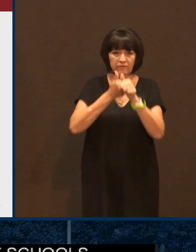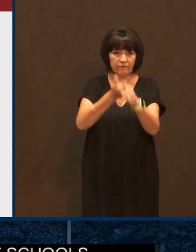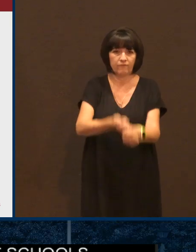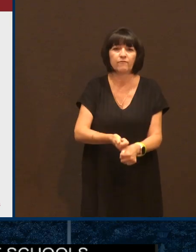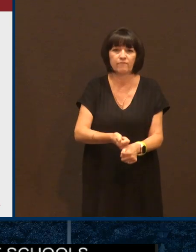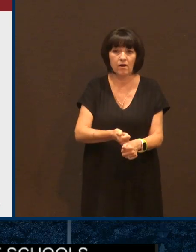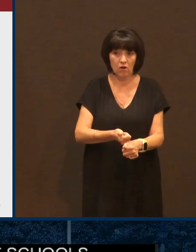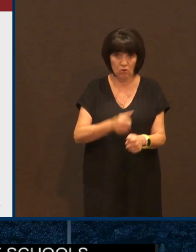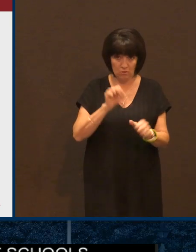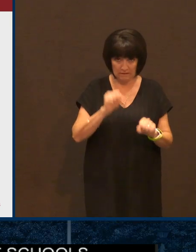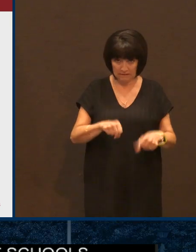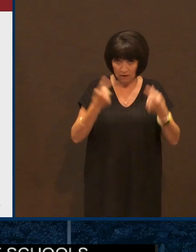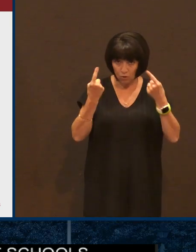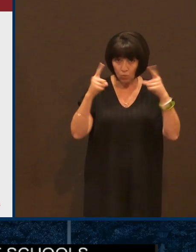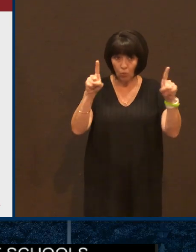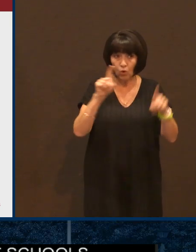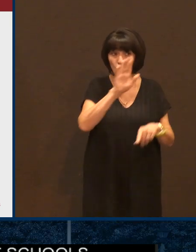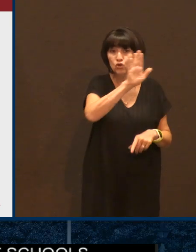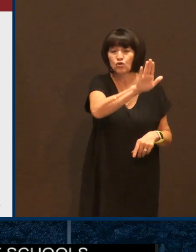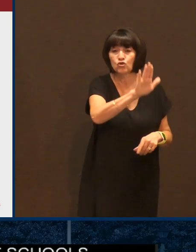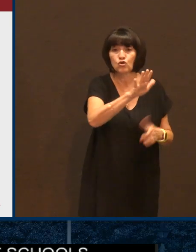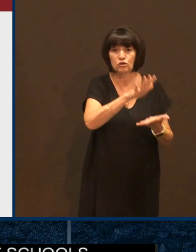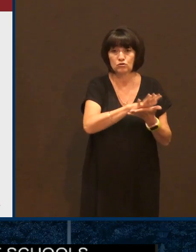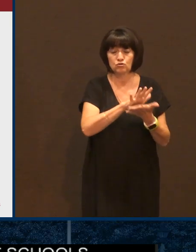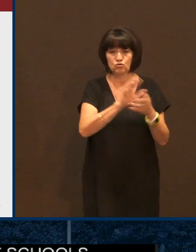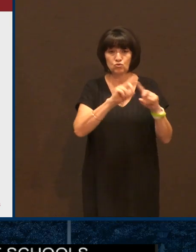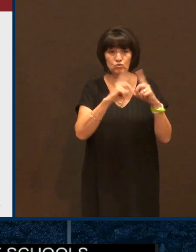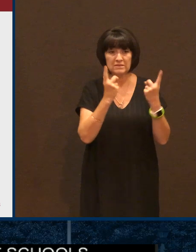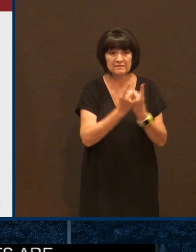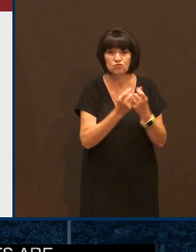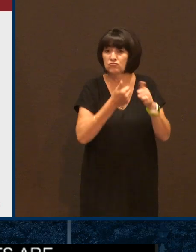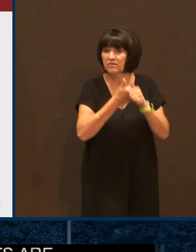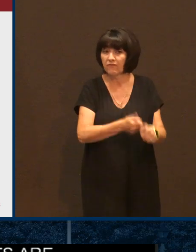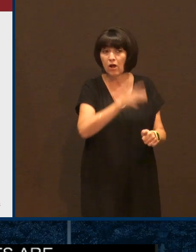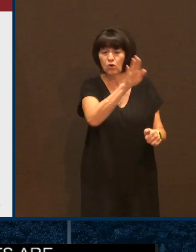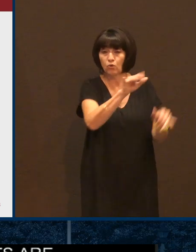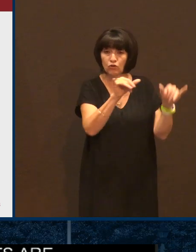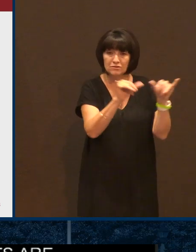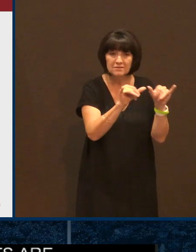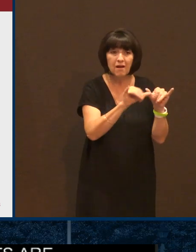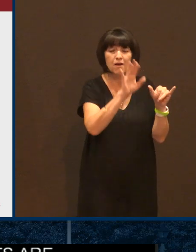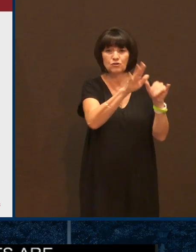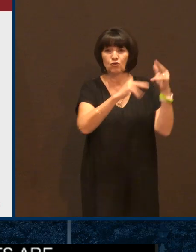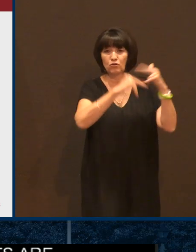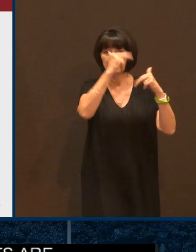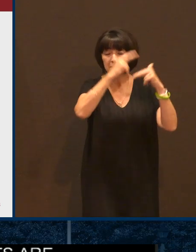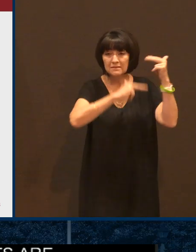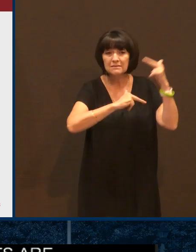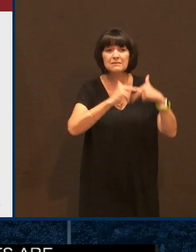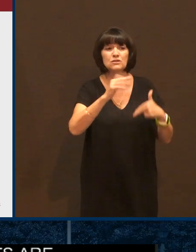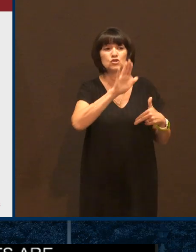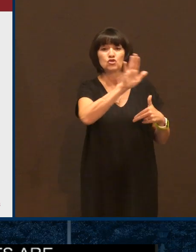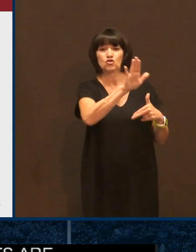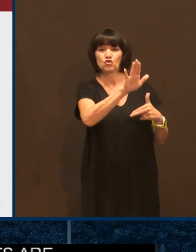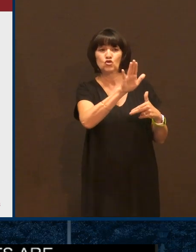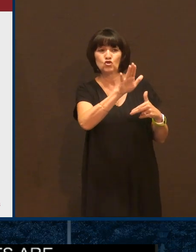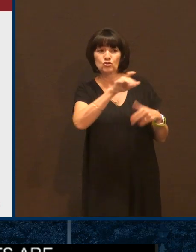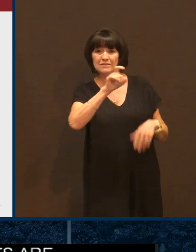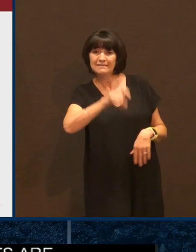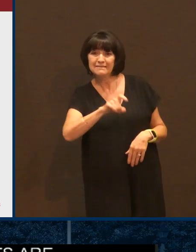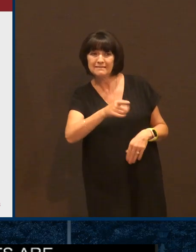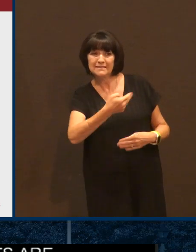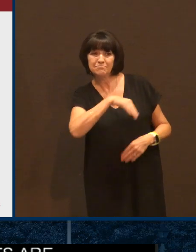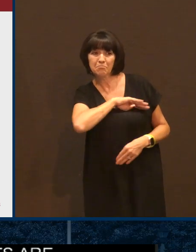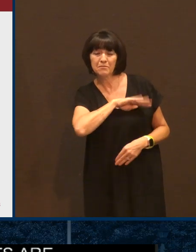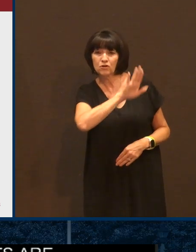school district according to their needs, their size, their buildings, their population, and so forth. And that will possibly